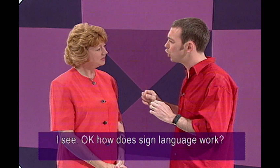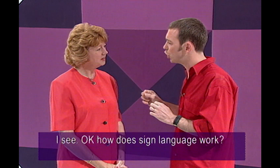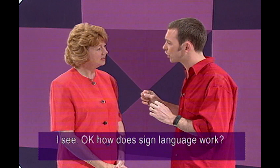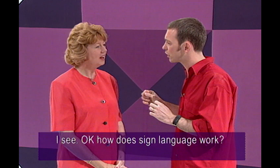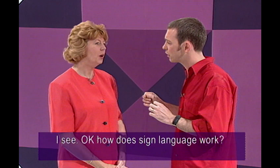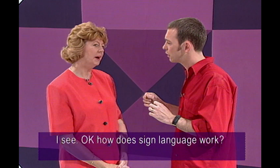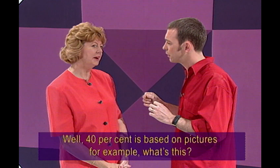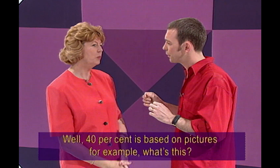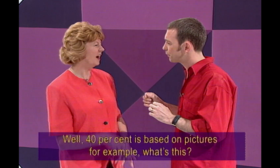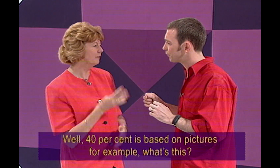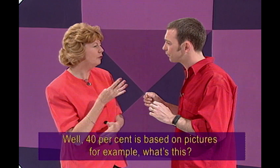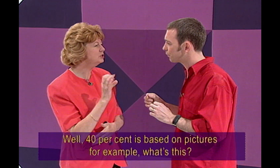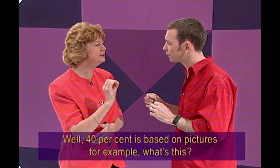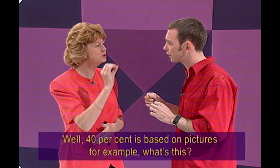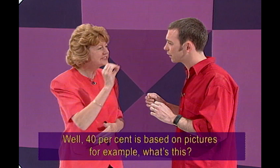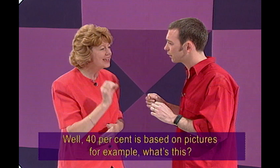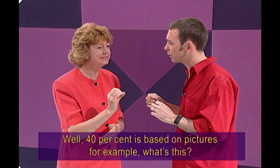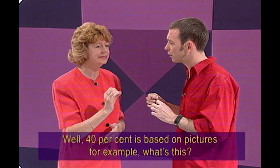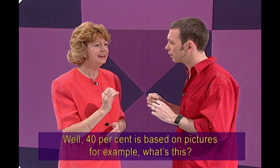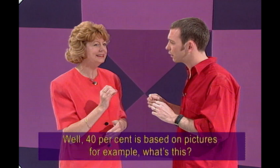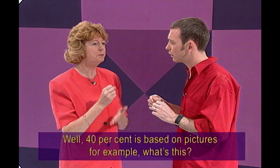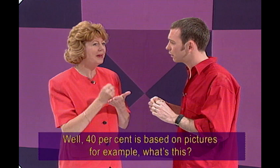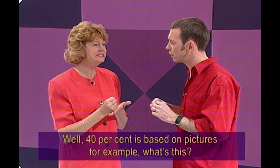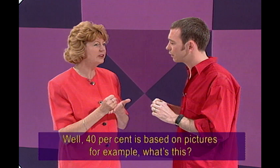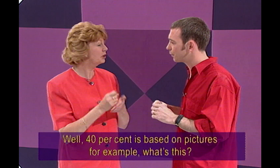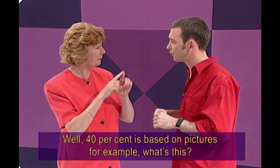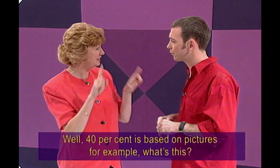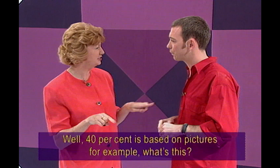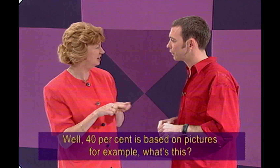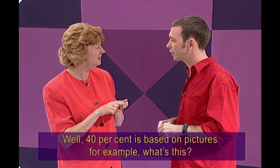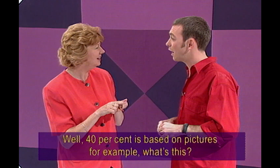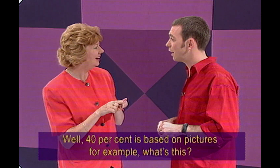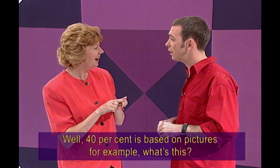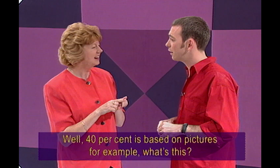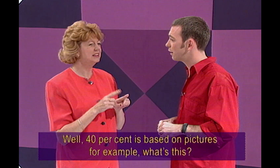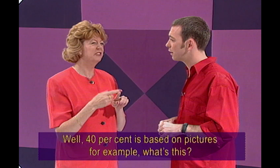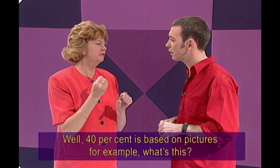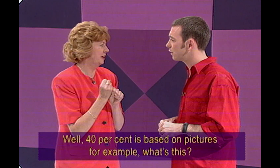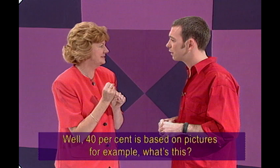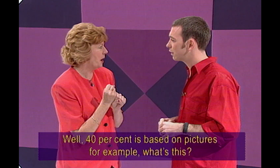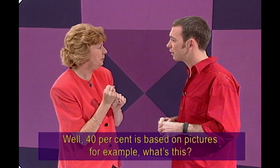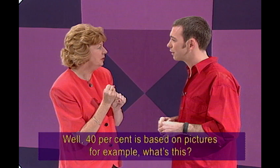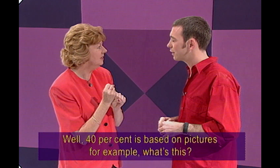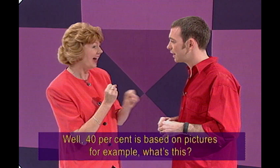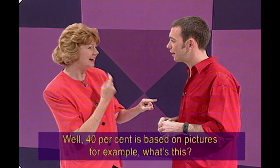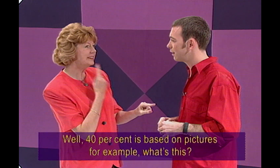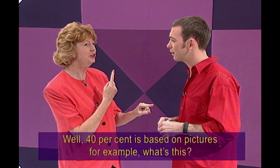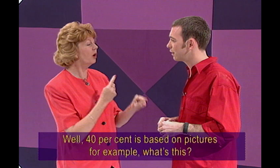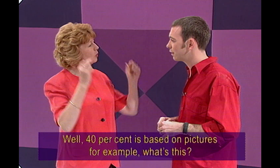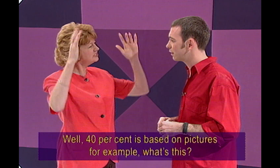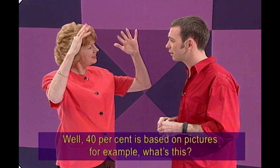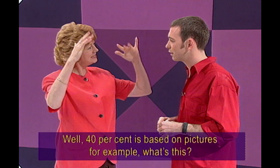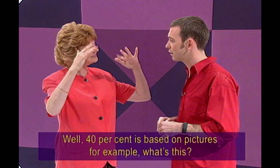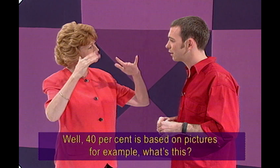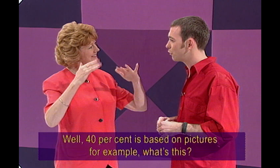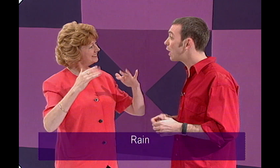work? Well, 40% is based on picture. Uh-huh. For example, I tell you